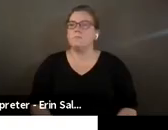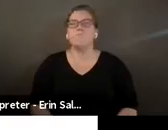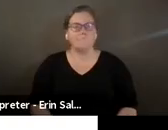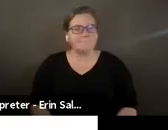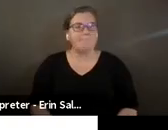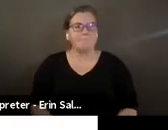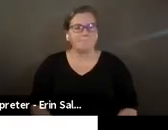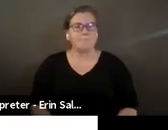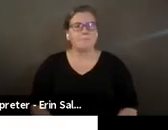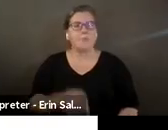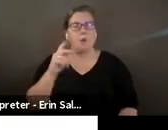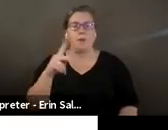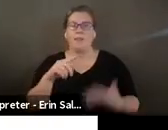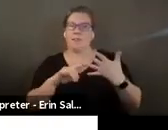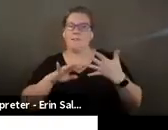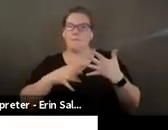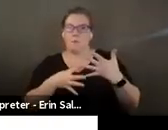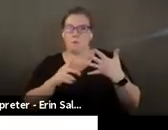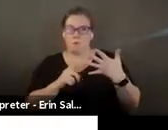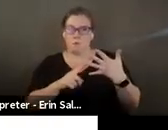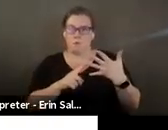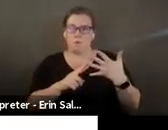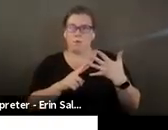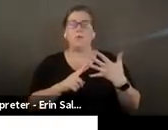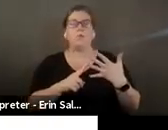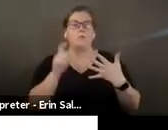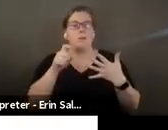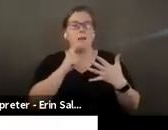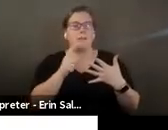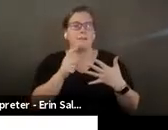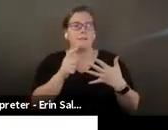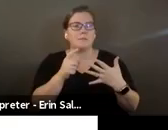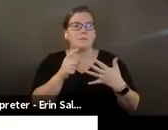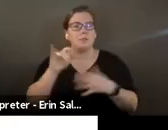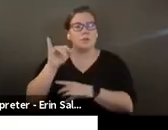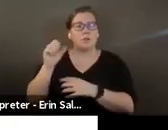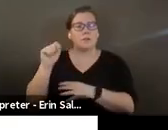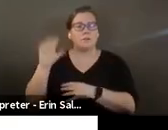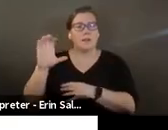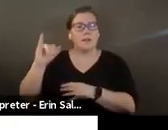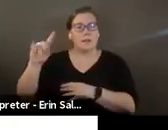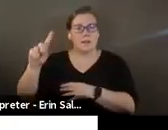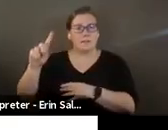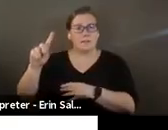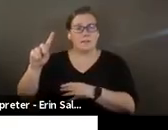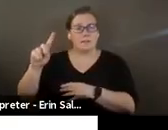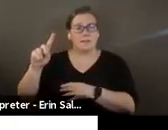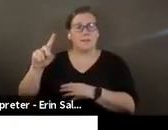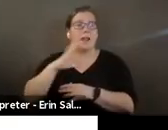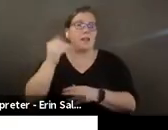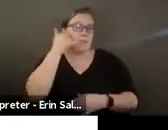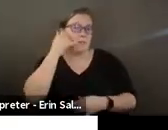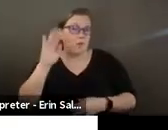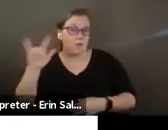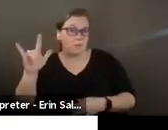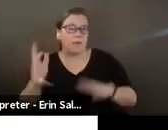Okay, step 4 would be to get a copy of your ID and phone bill sent in,